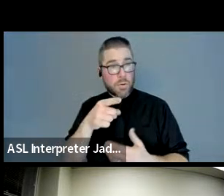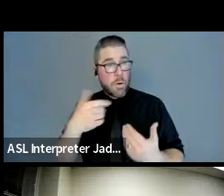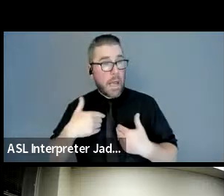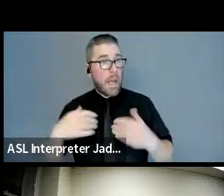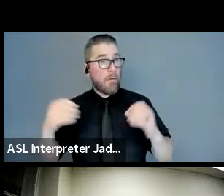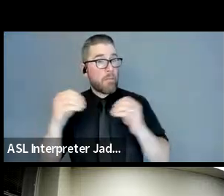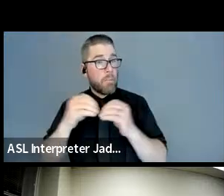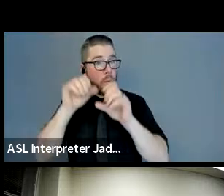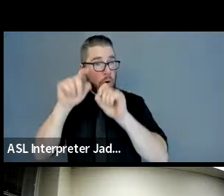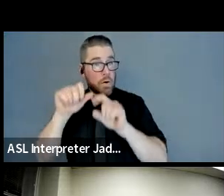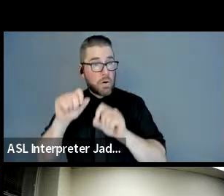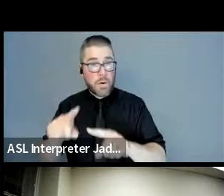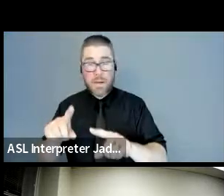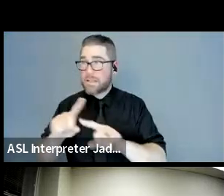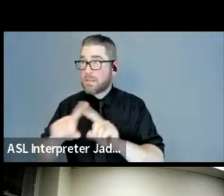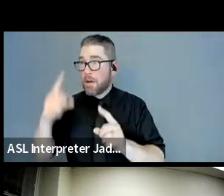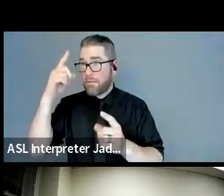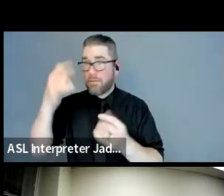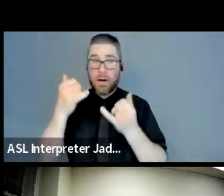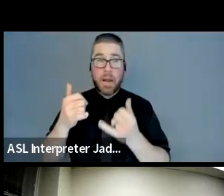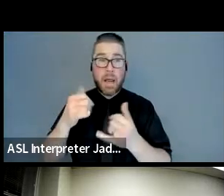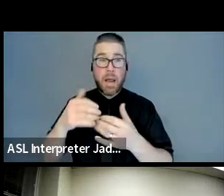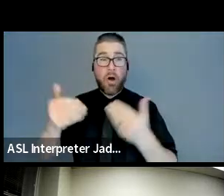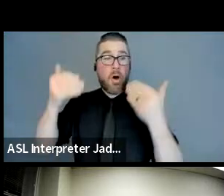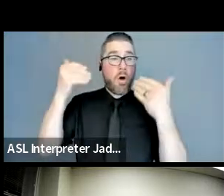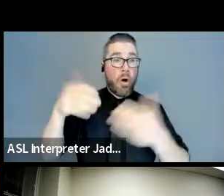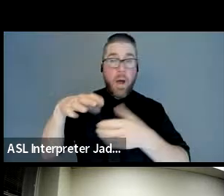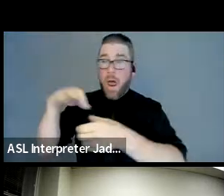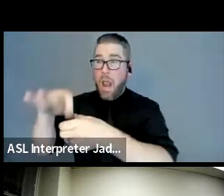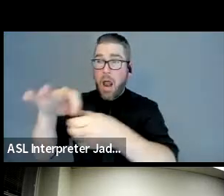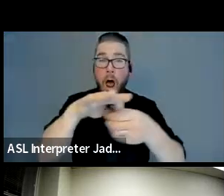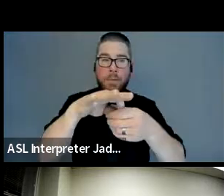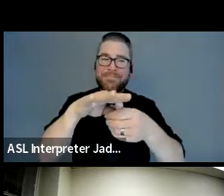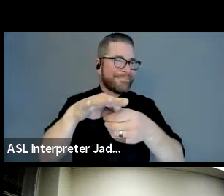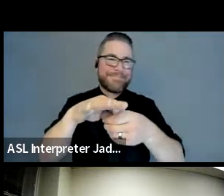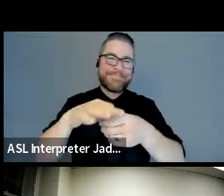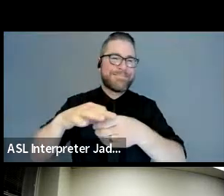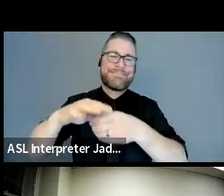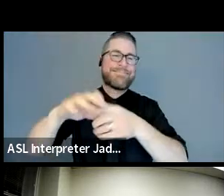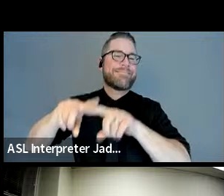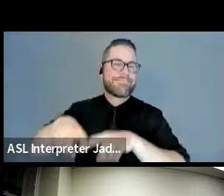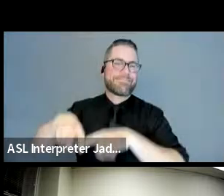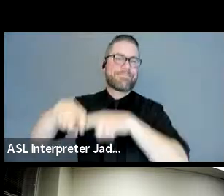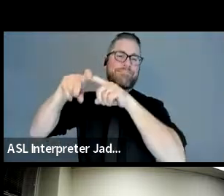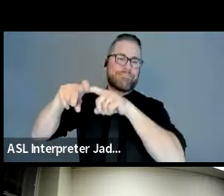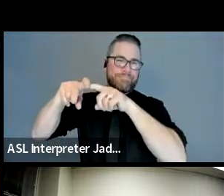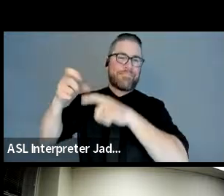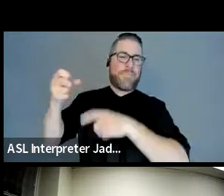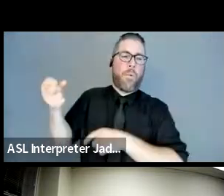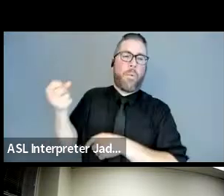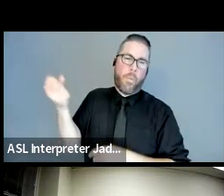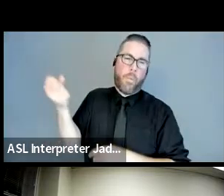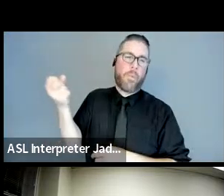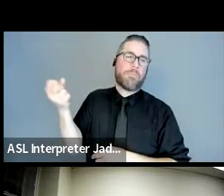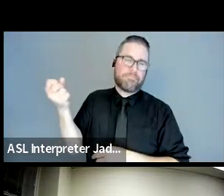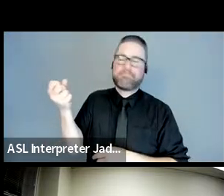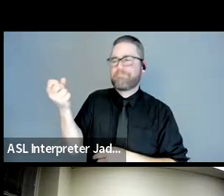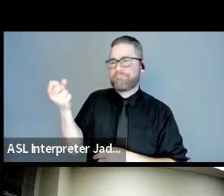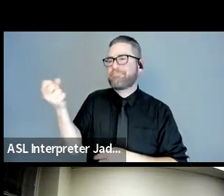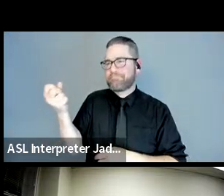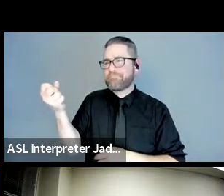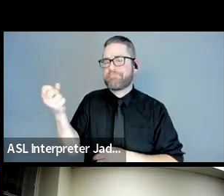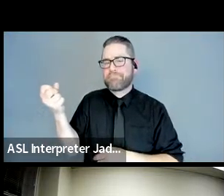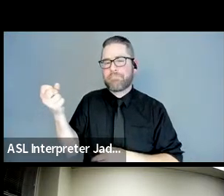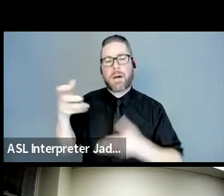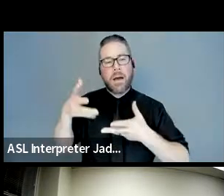this vote. It sounds like we're not ready to take a vote. And we'll be sure to add more information and time to process